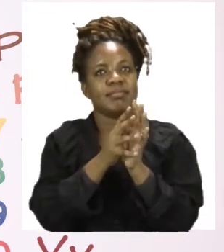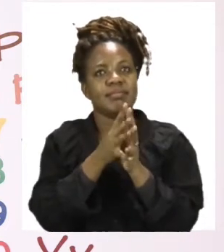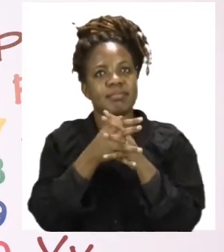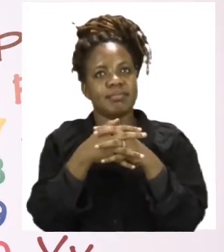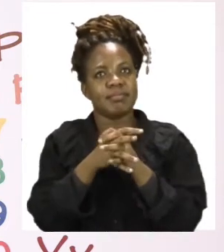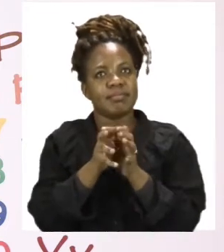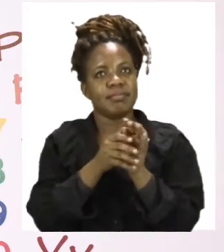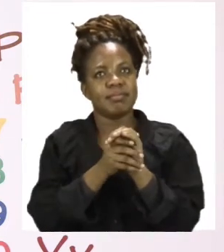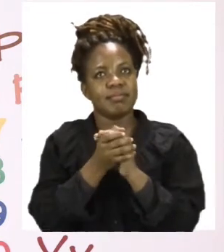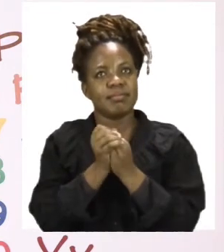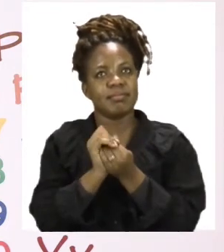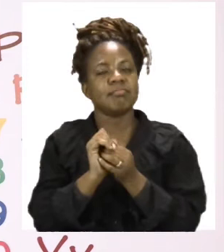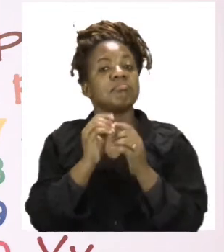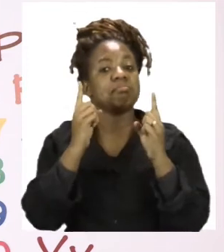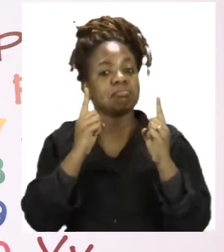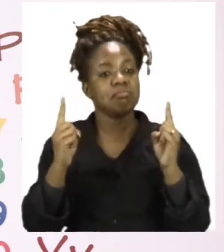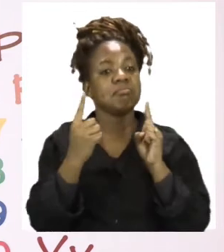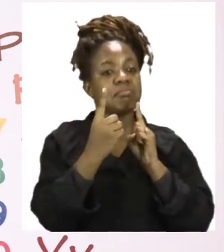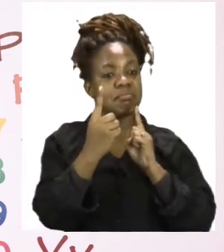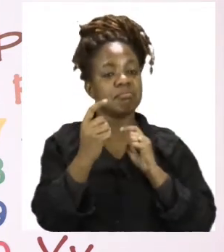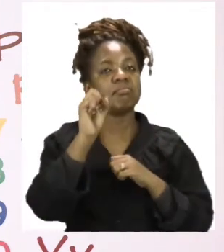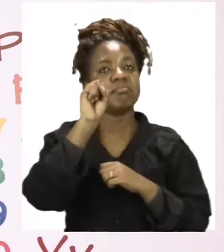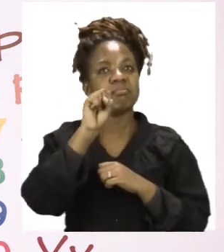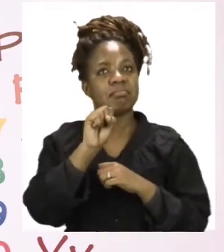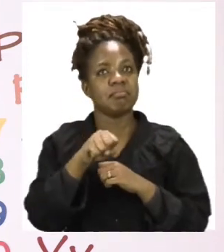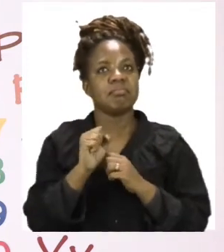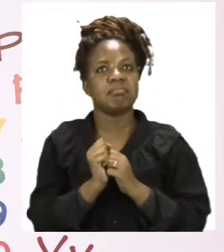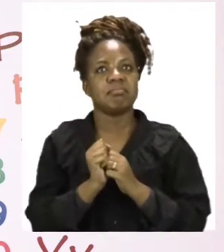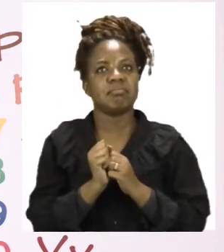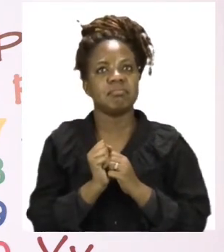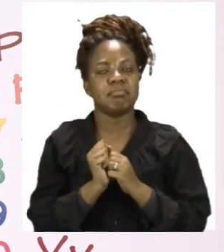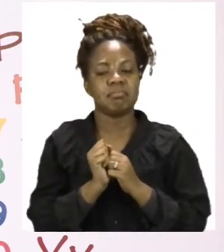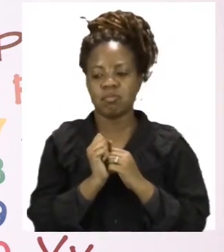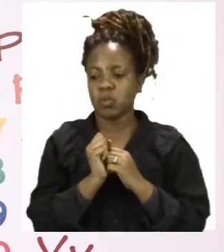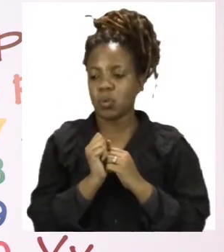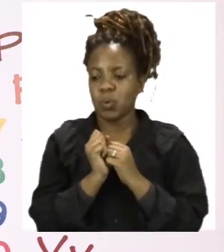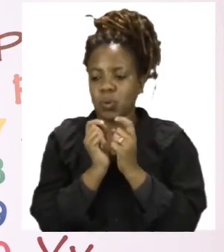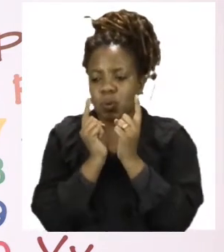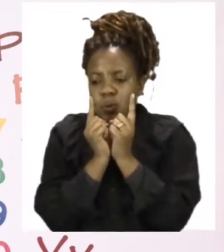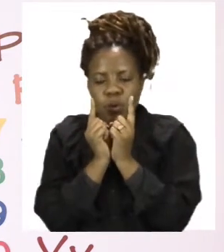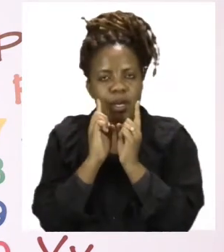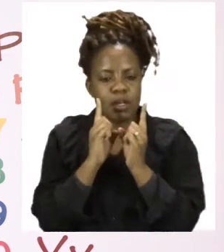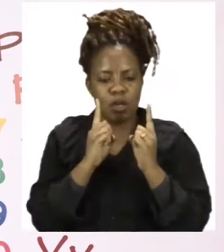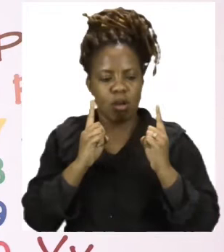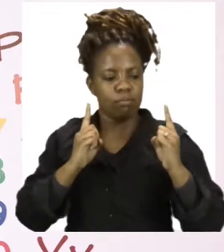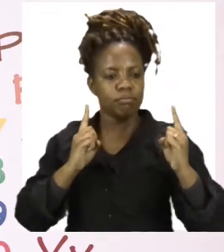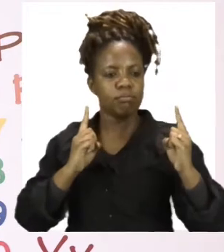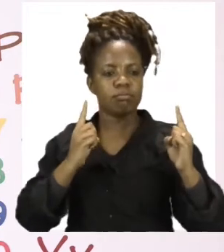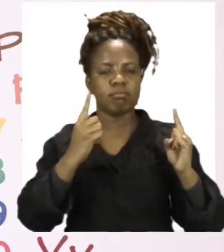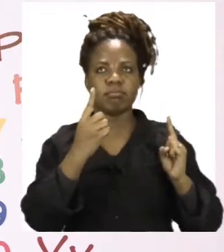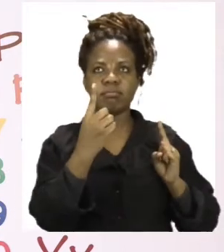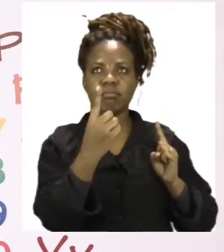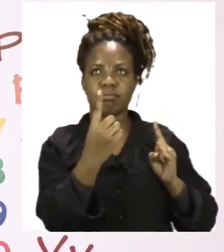can also practice good social distancing by checking if you're near someone with your hands beside you or in